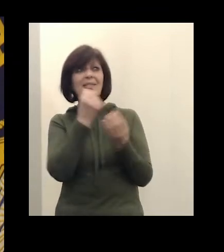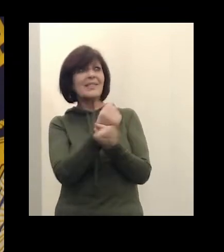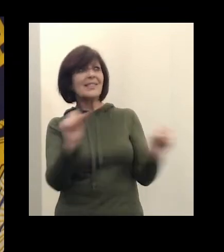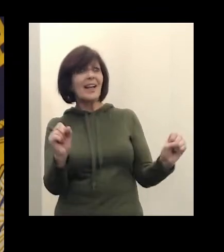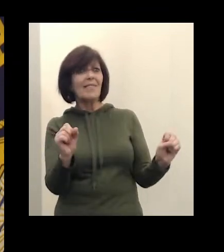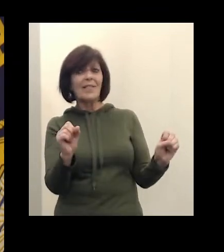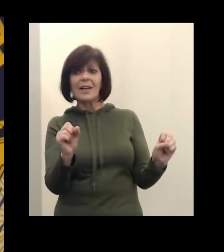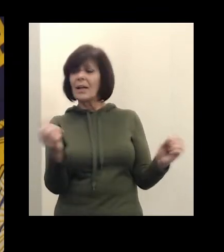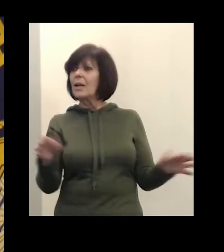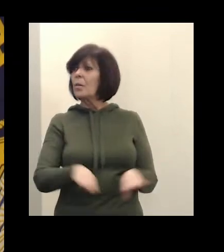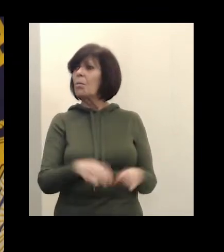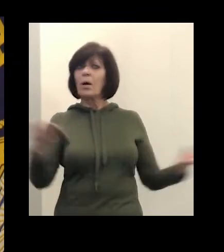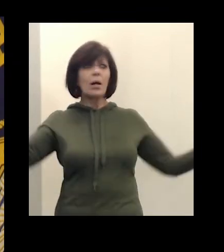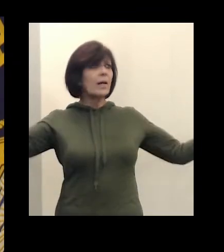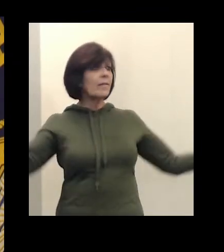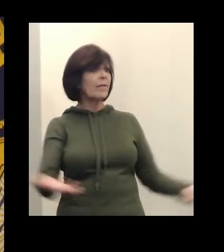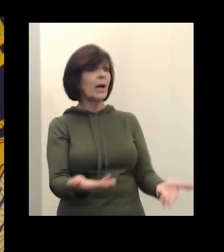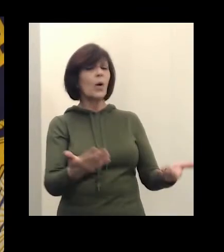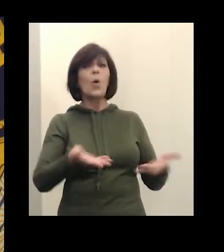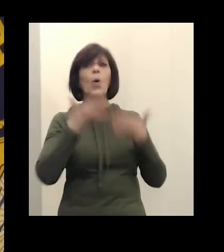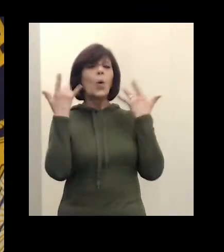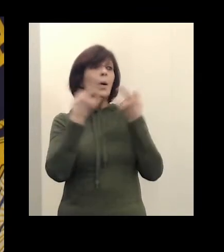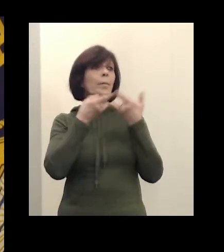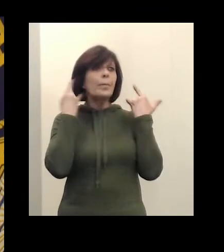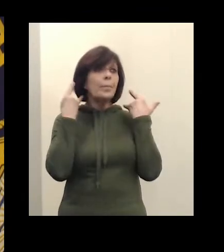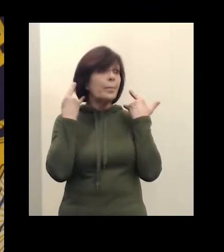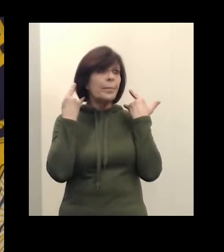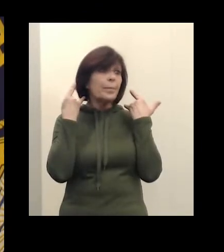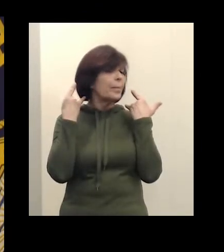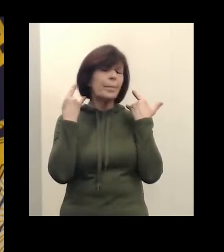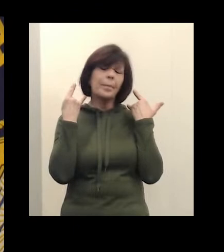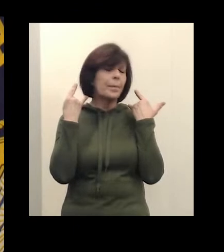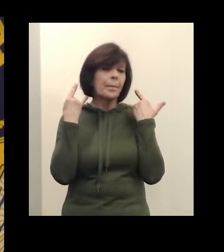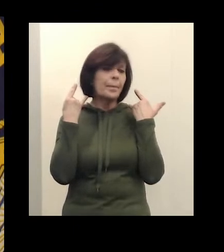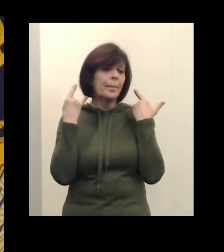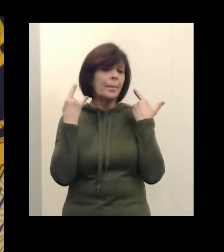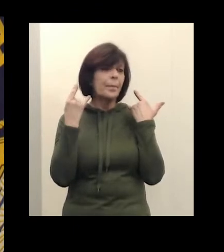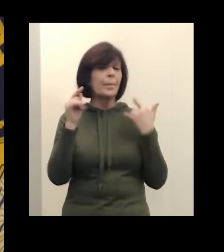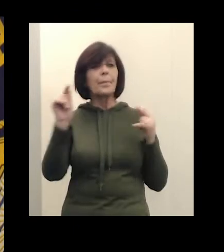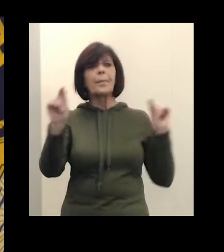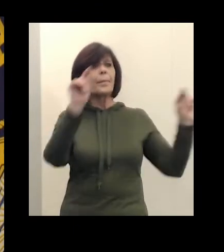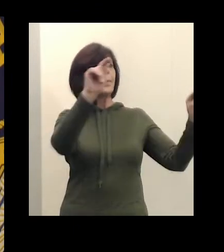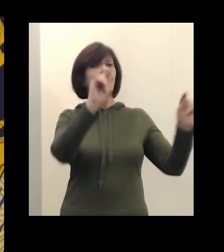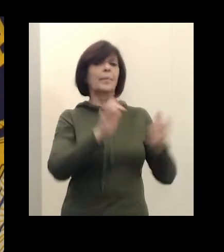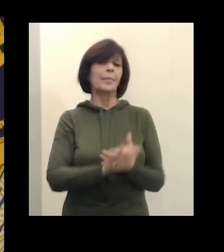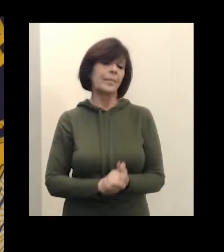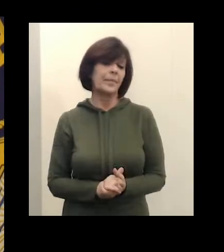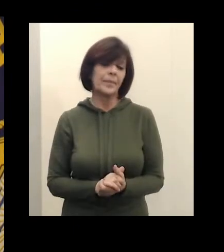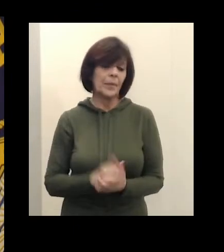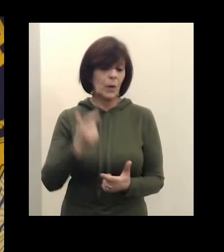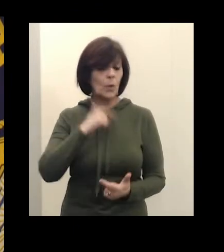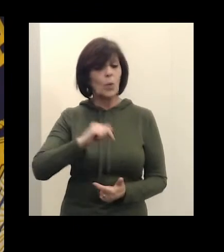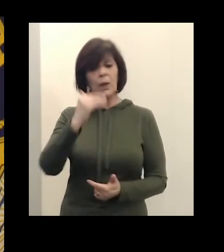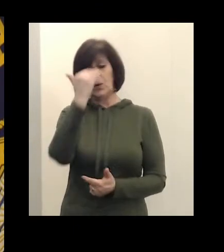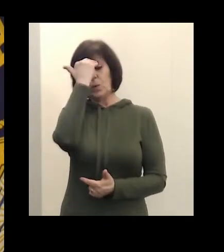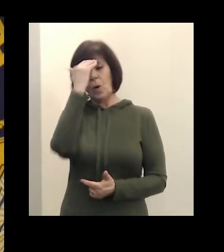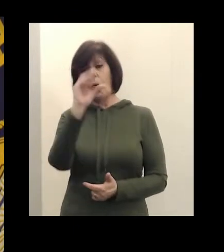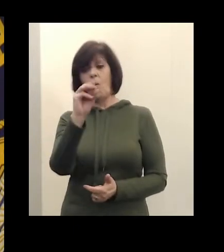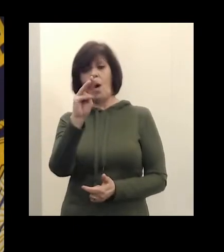invited and the village mayor is not wearing a mask as well as others. And we know that Omicron